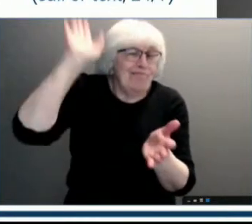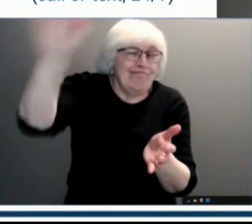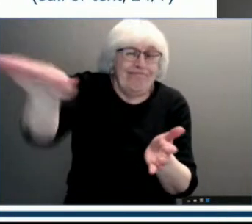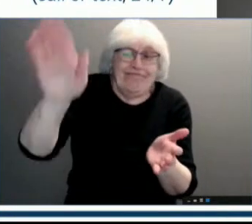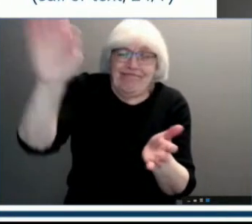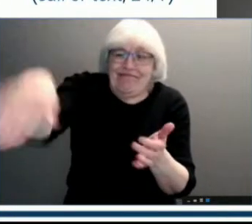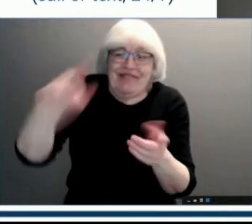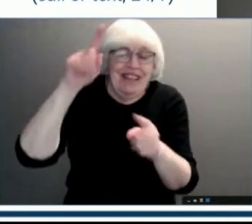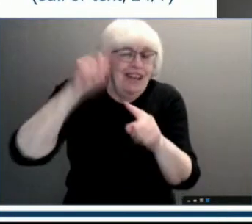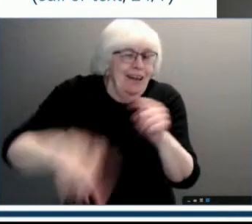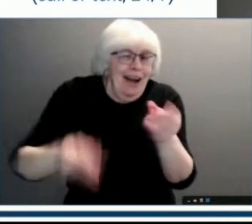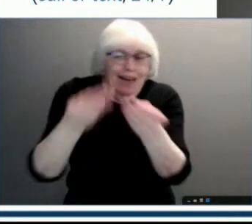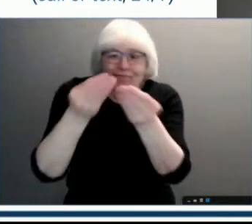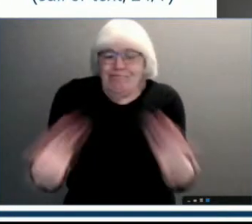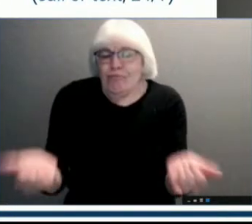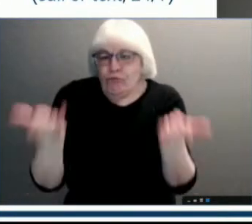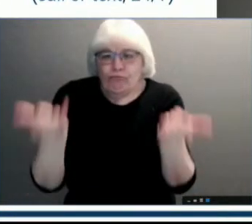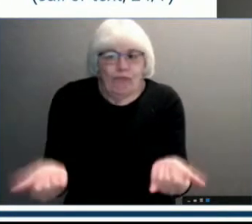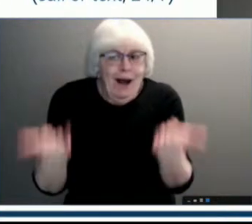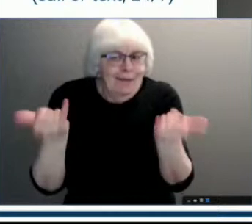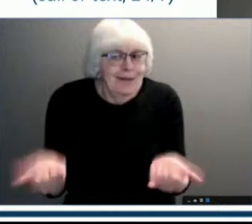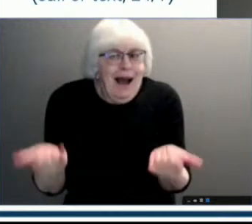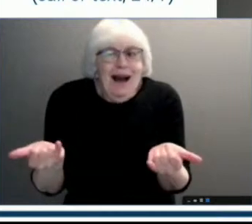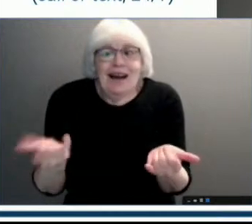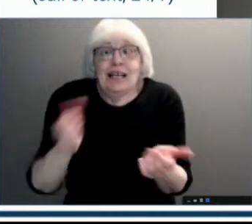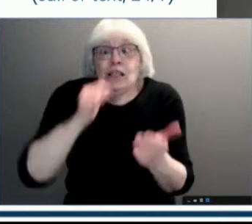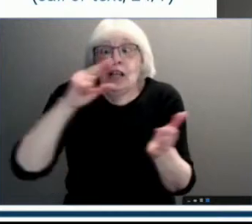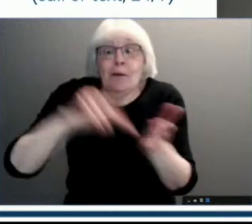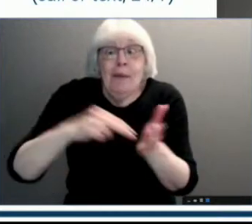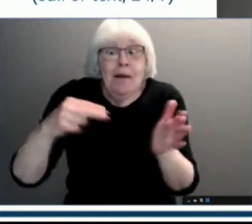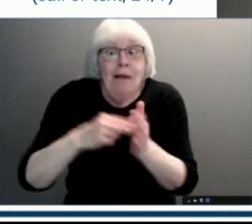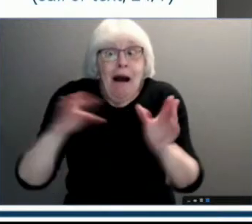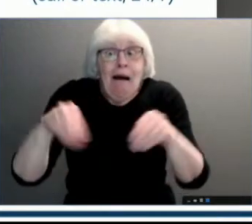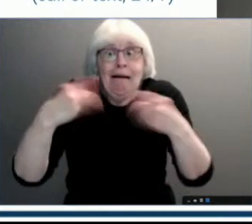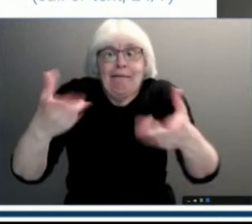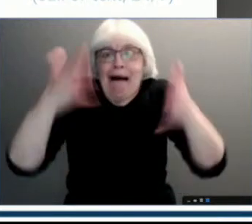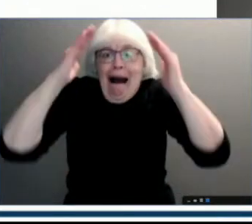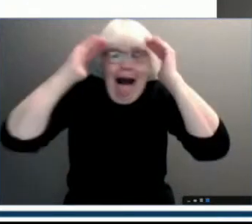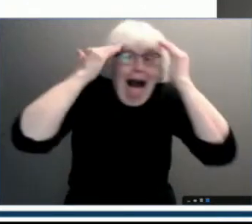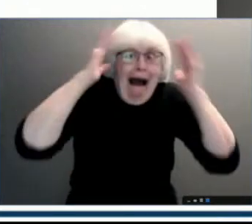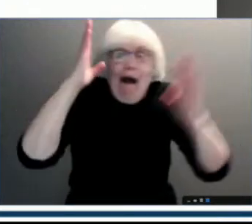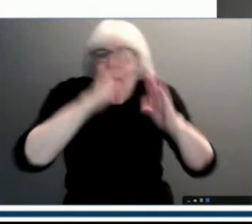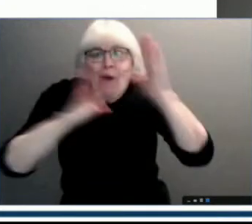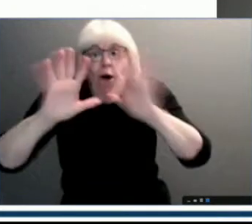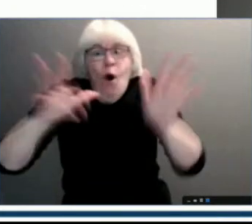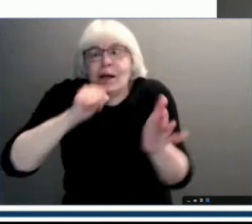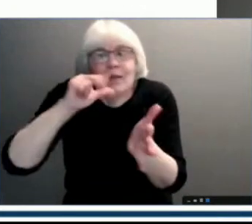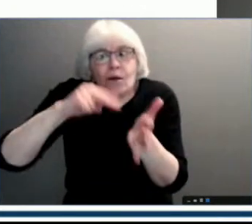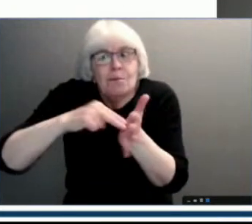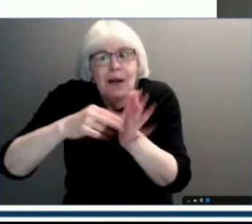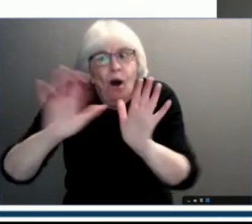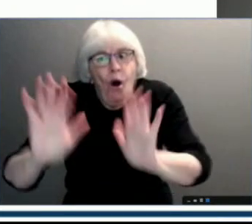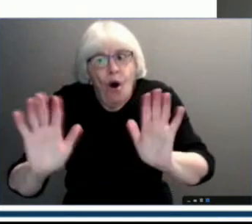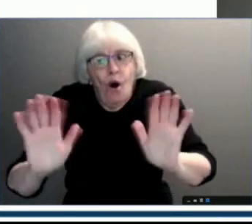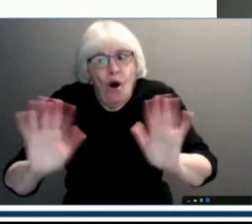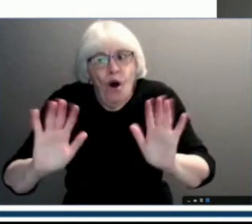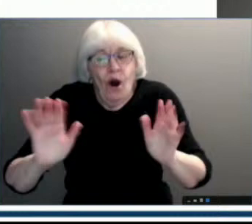not saying this to worry you, but we do need to be realistic about what we can do and need to do to manage this wave,